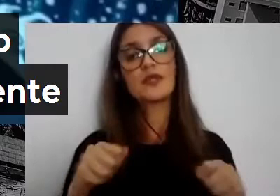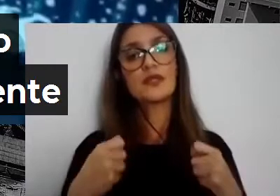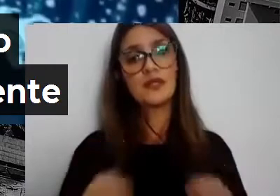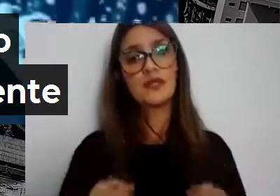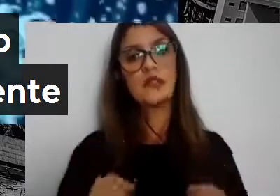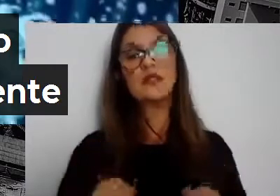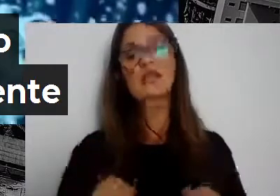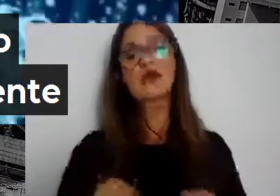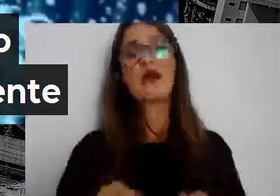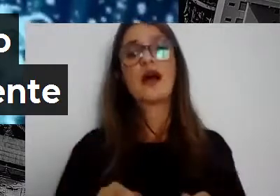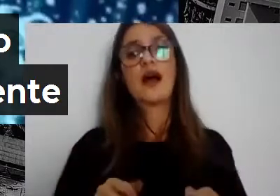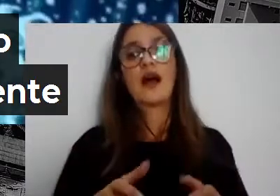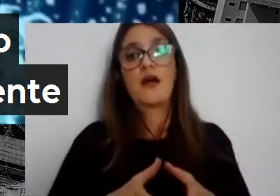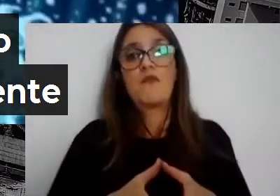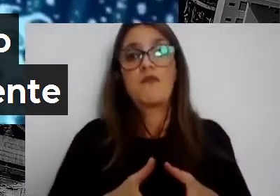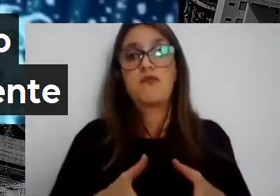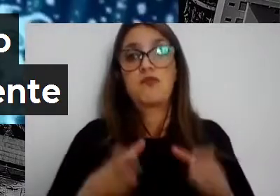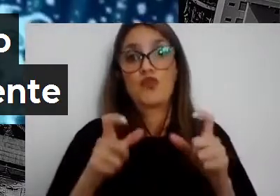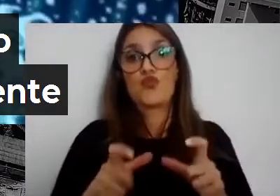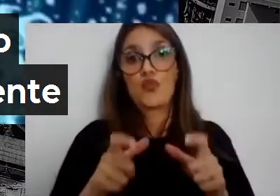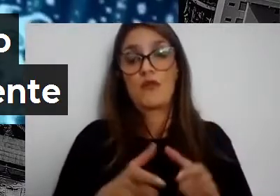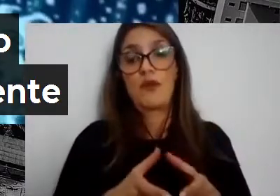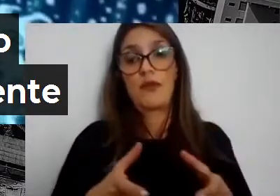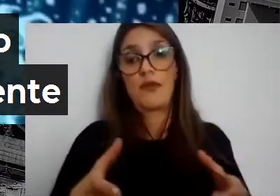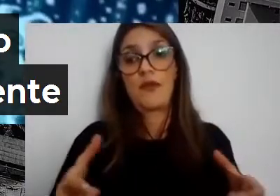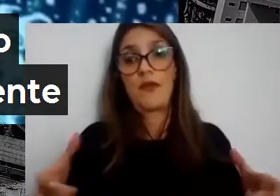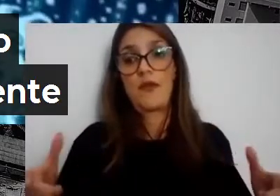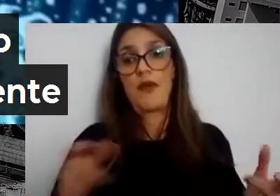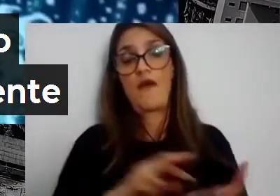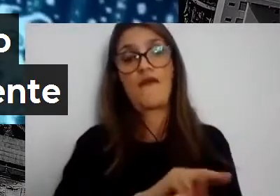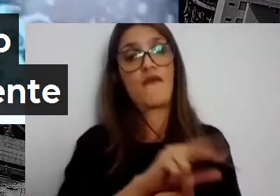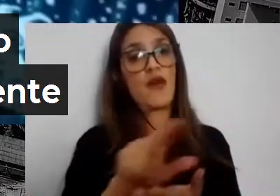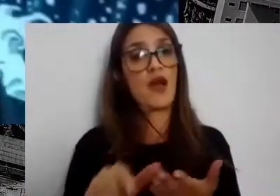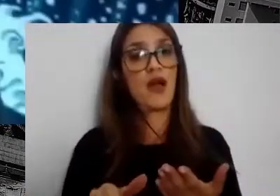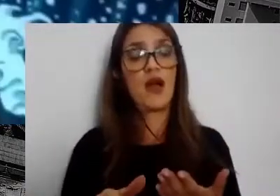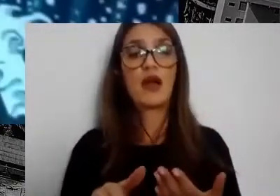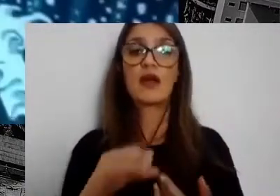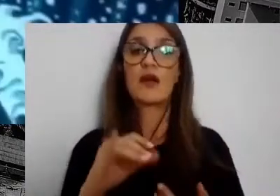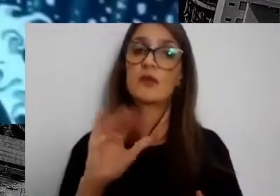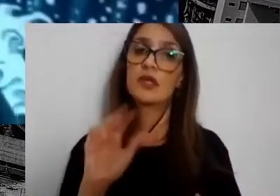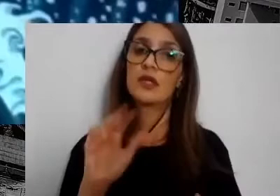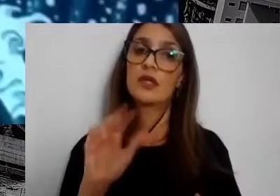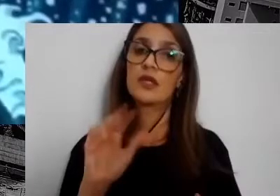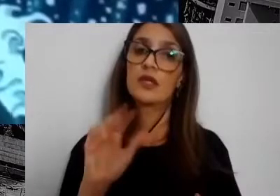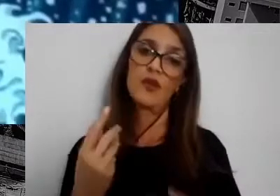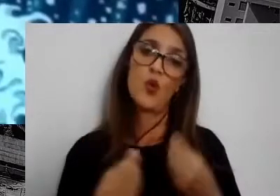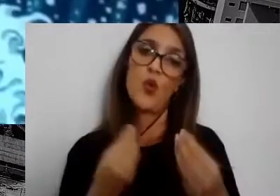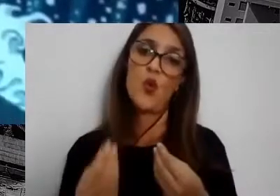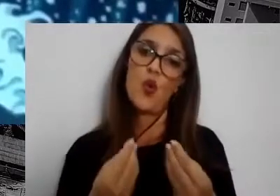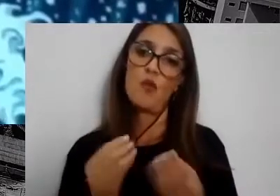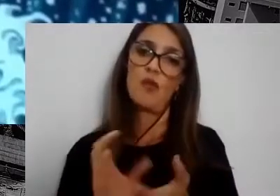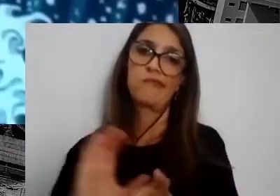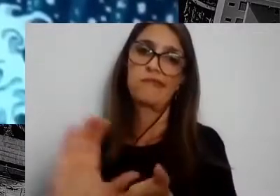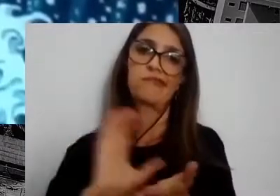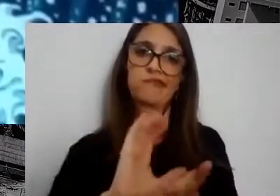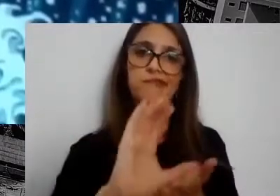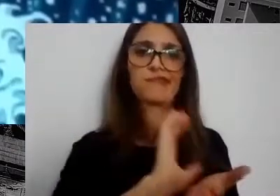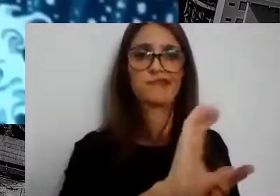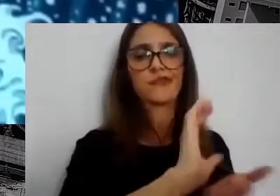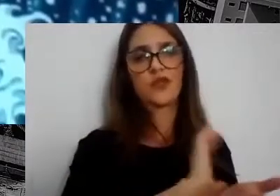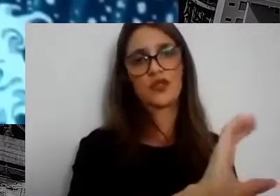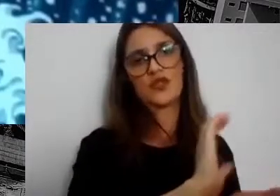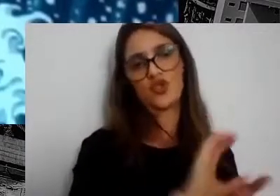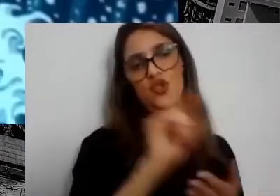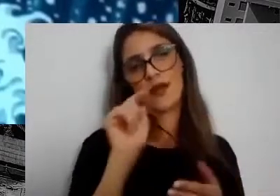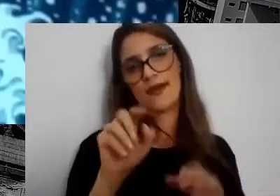to invest that amount. then you get into who are the co-investors that can actually allow for that benefit of ecosystem to